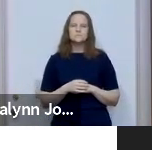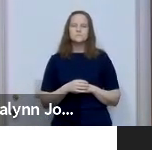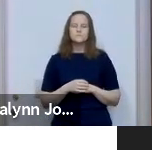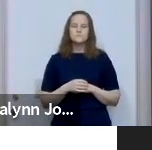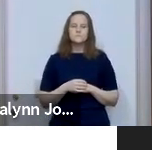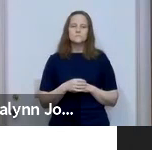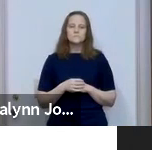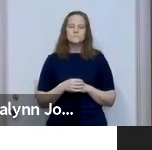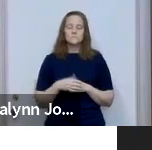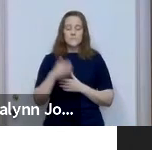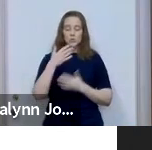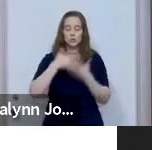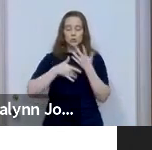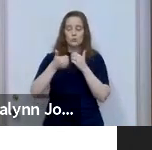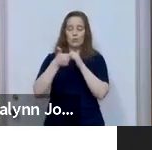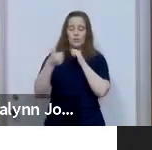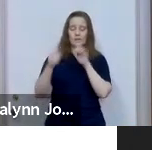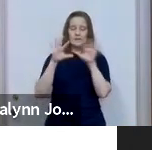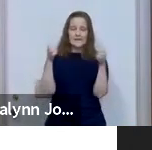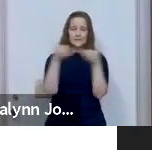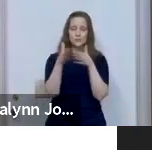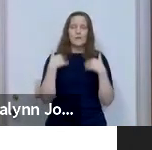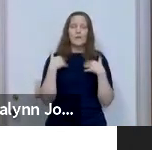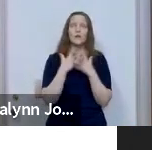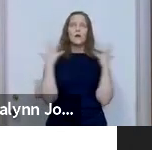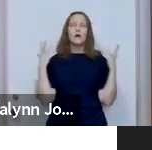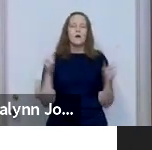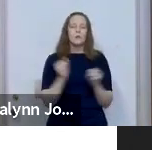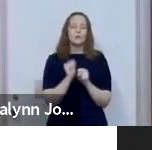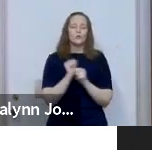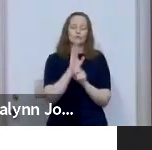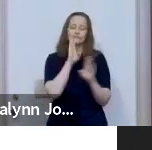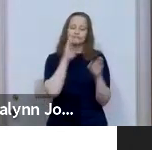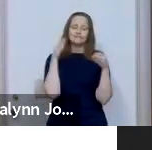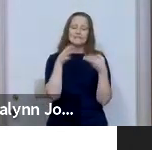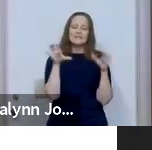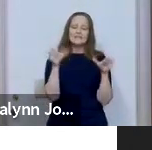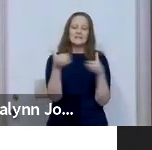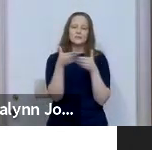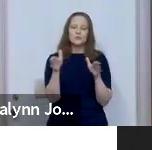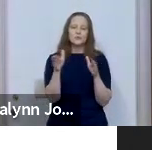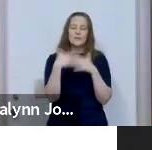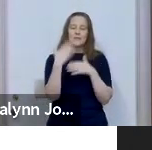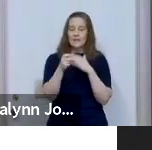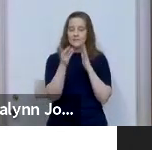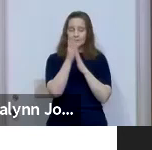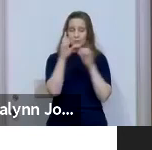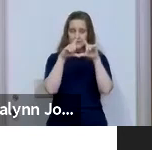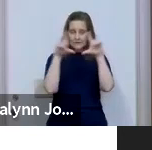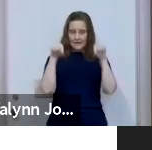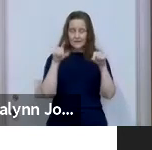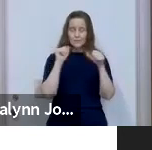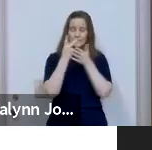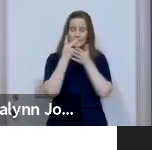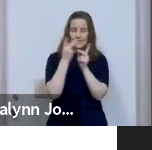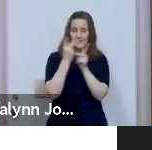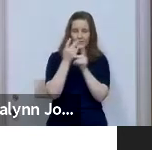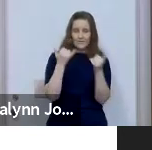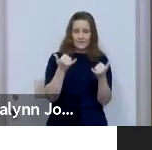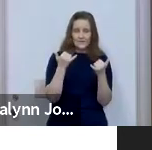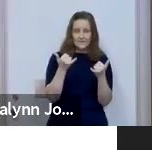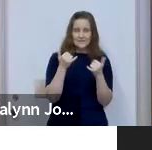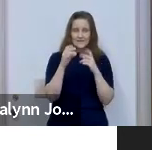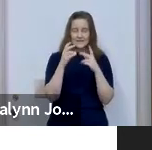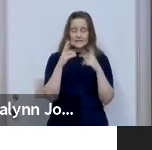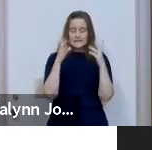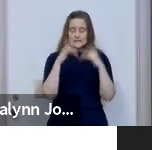Socially distanced classrooms. There's a lot of work that's gone into the classrooms. The next few slides will cover this. So space management and the facilities